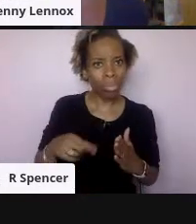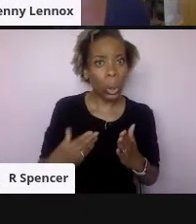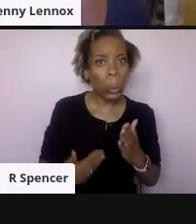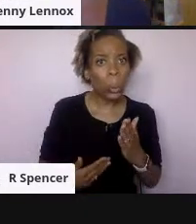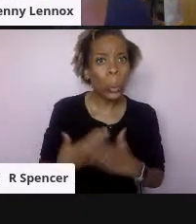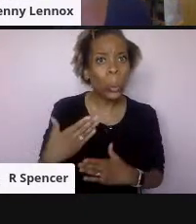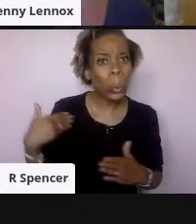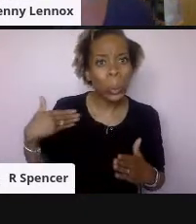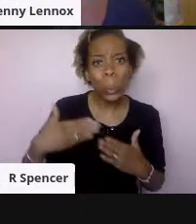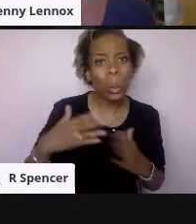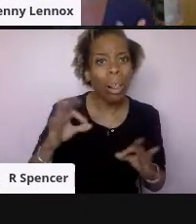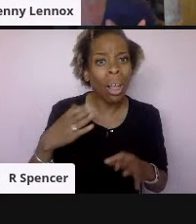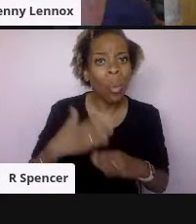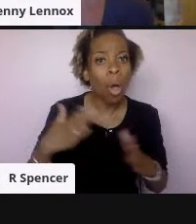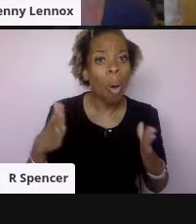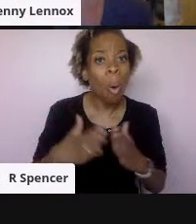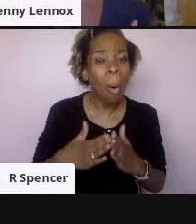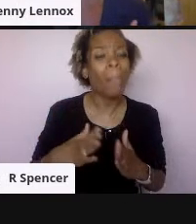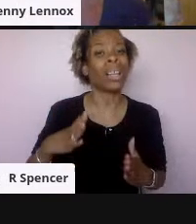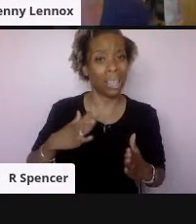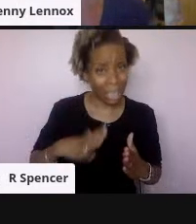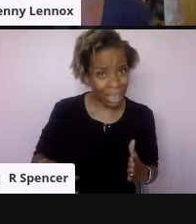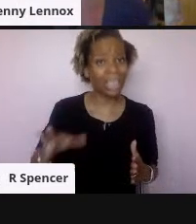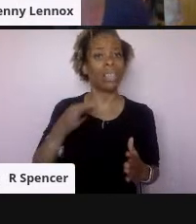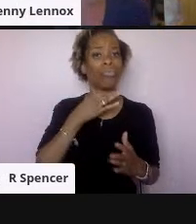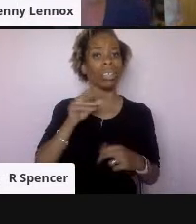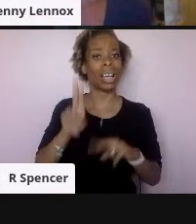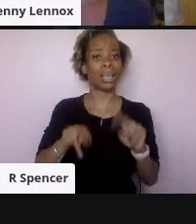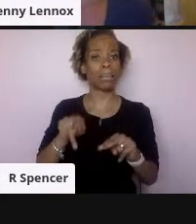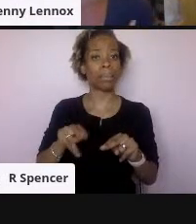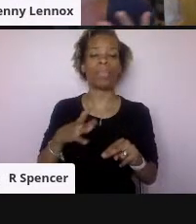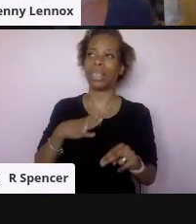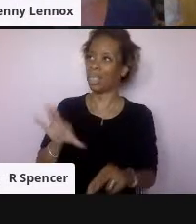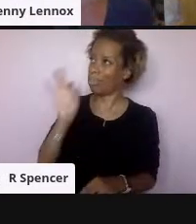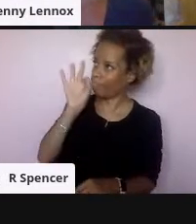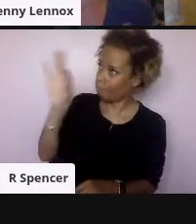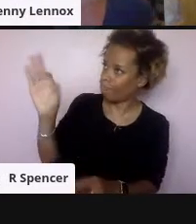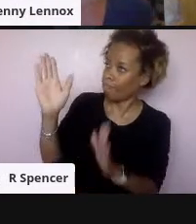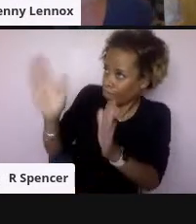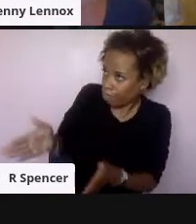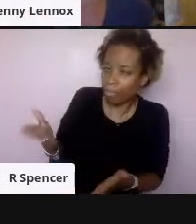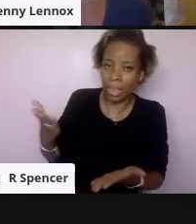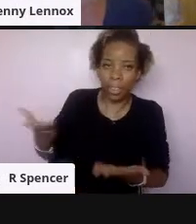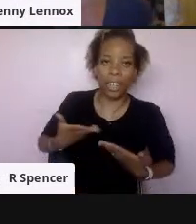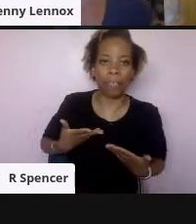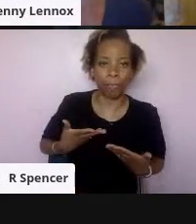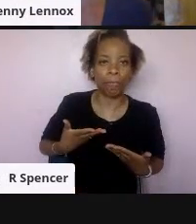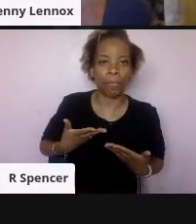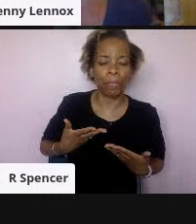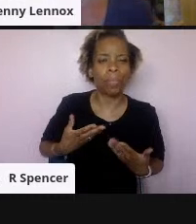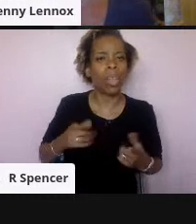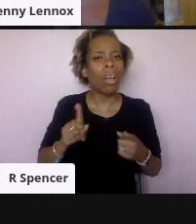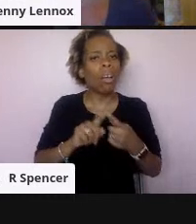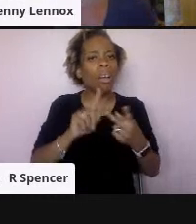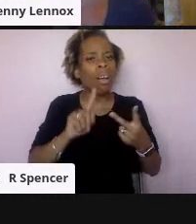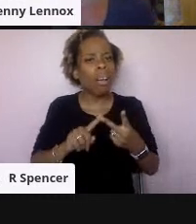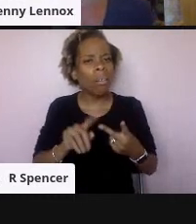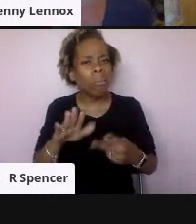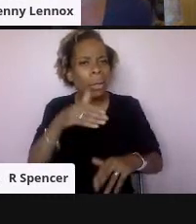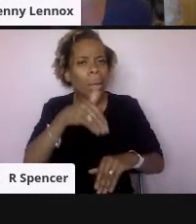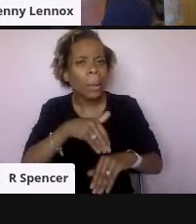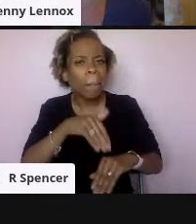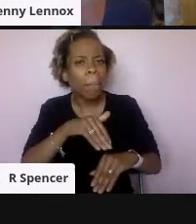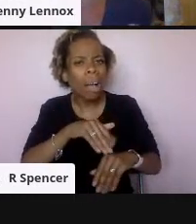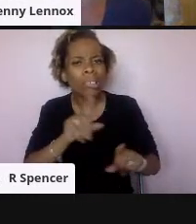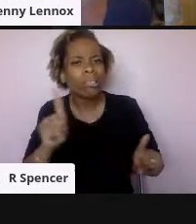needs a proper risk assessment, and we need to be putting pressure on them to do that. But also, how does that impact individuals? So there will be some individuals